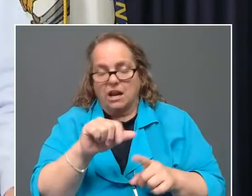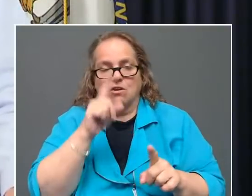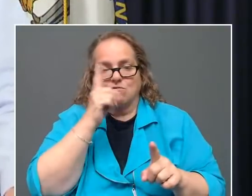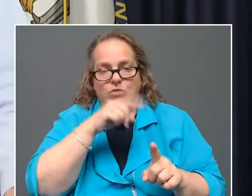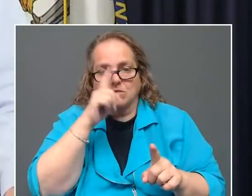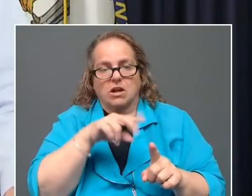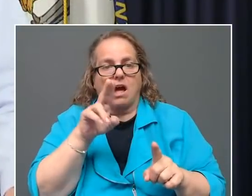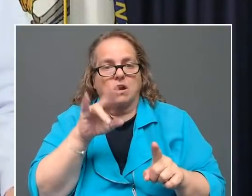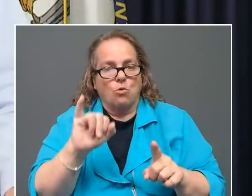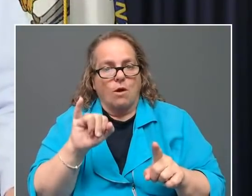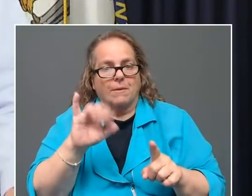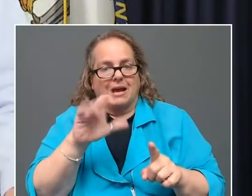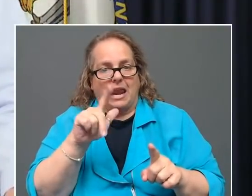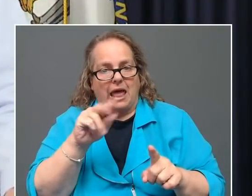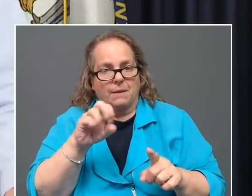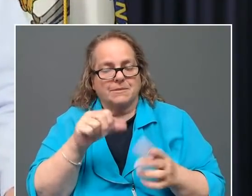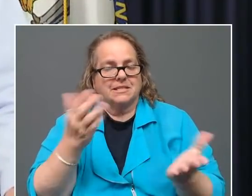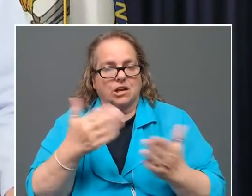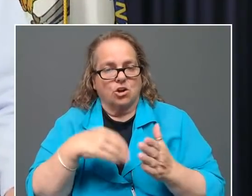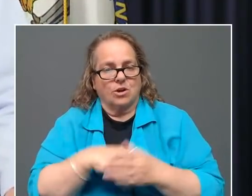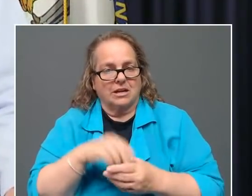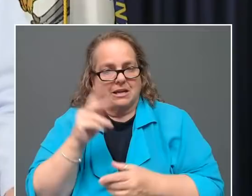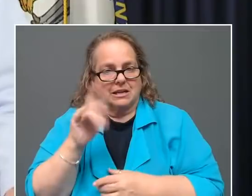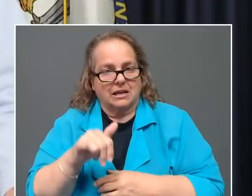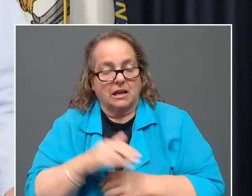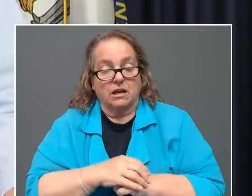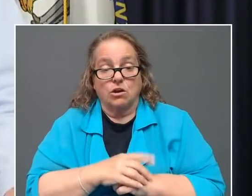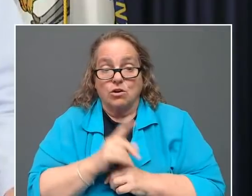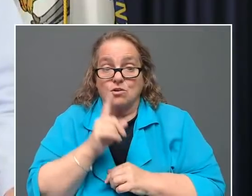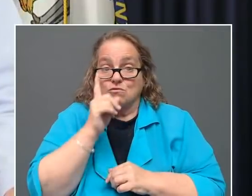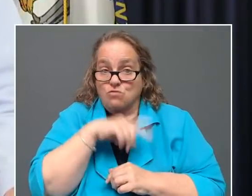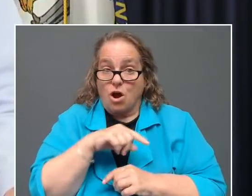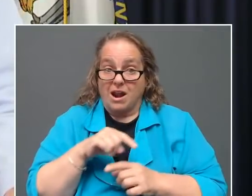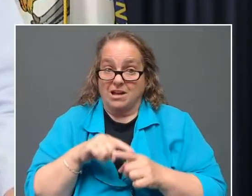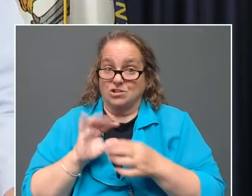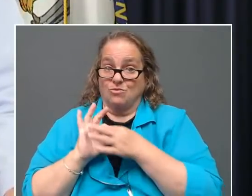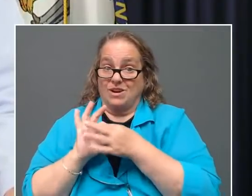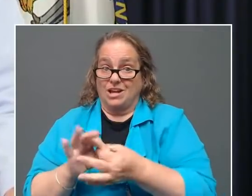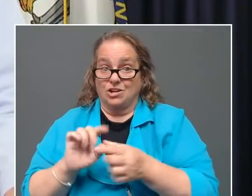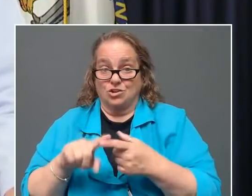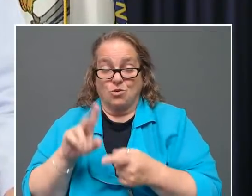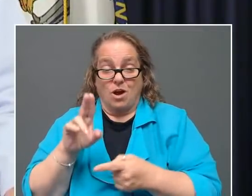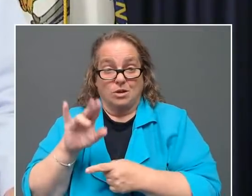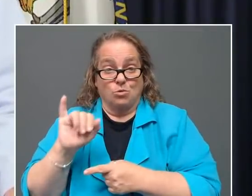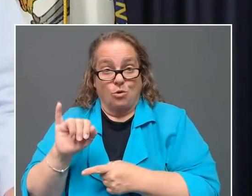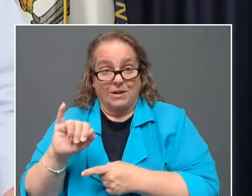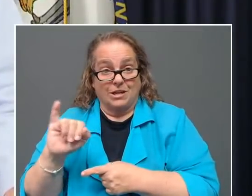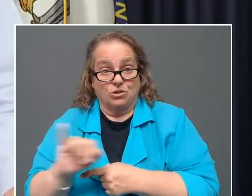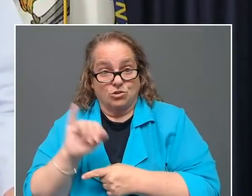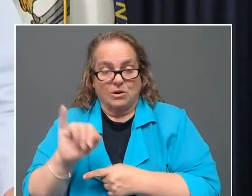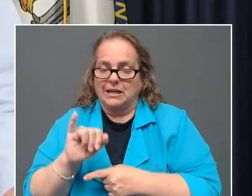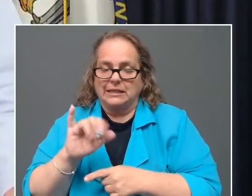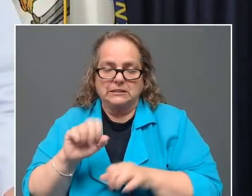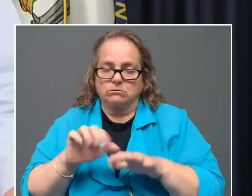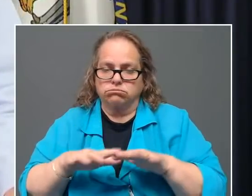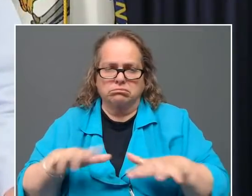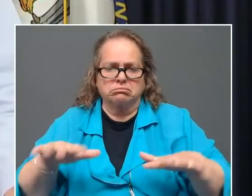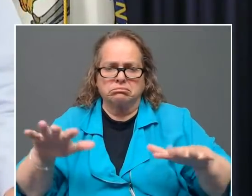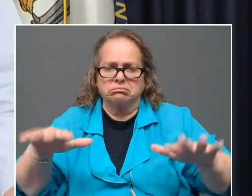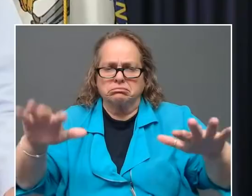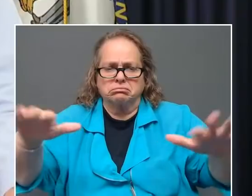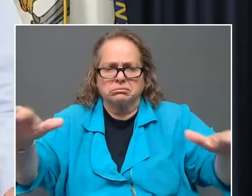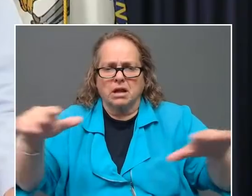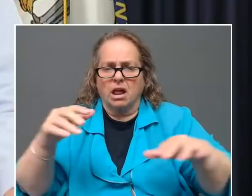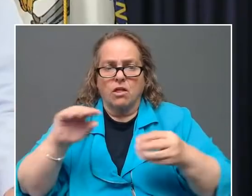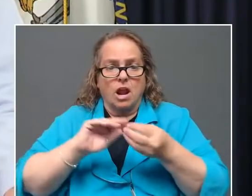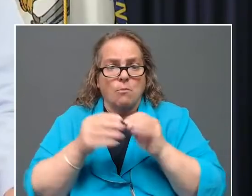in the Commonwealth of Kentucky. Fraud, as it relates to unemployment insurance claims, is rampant. The number of fraudulent claims filed across the